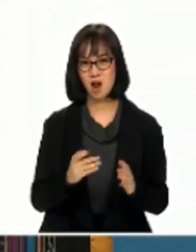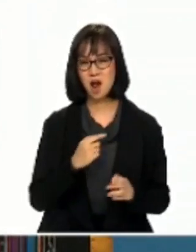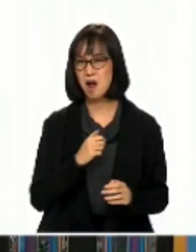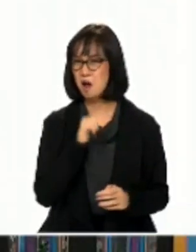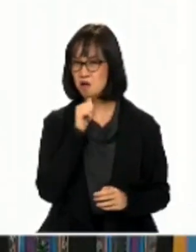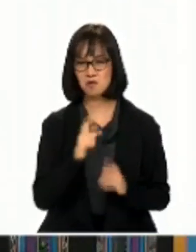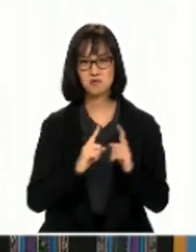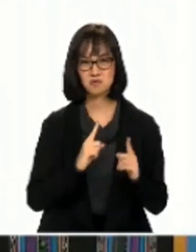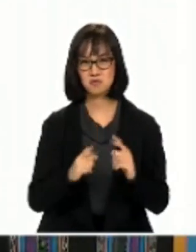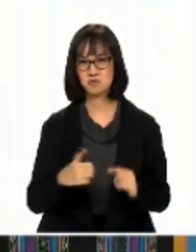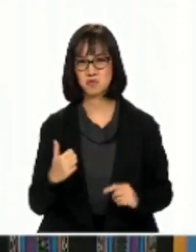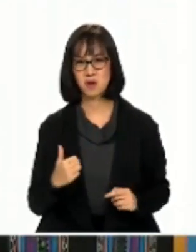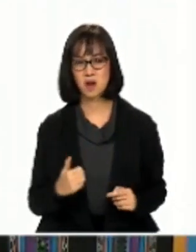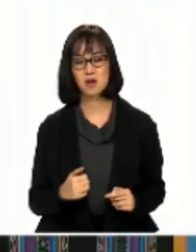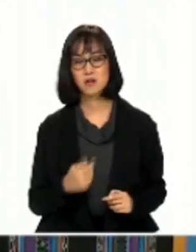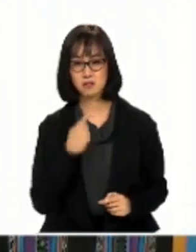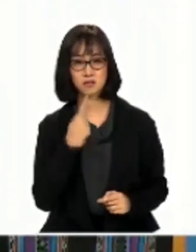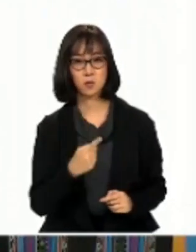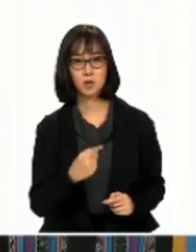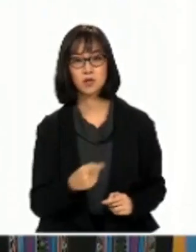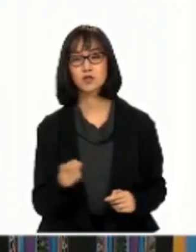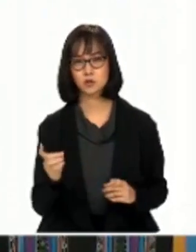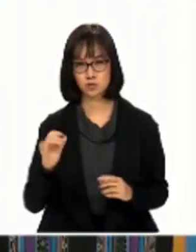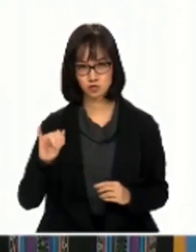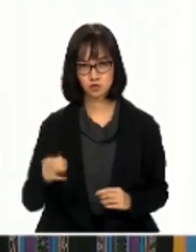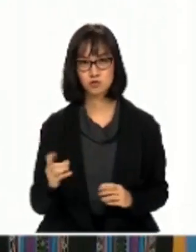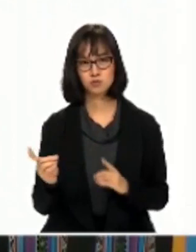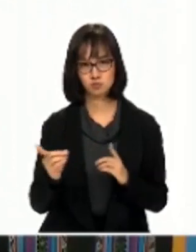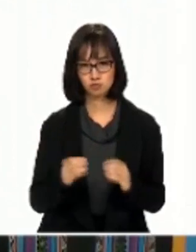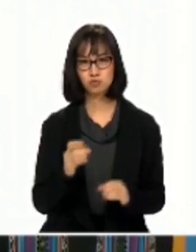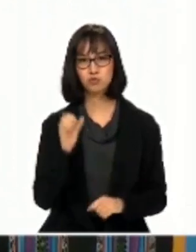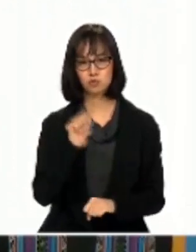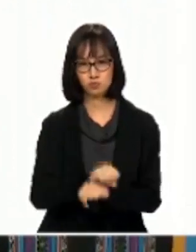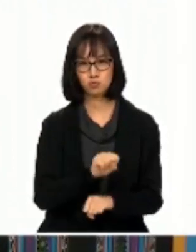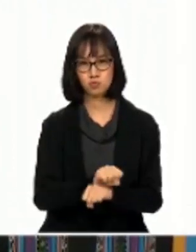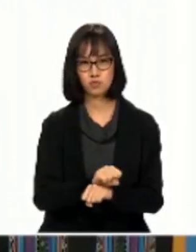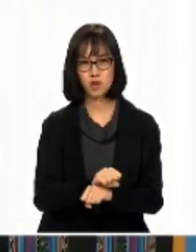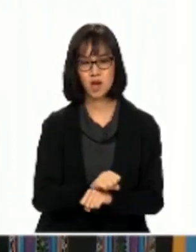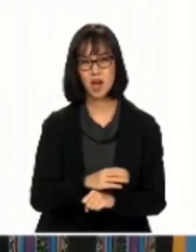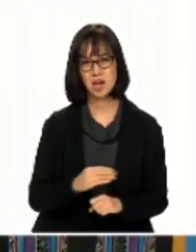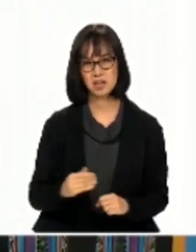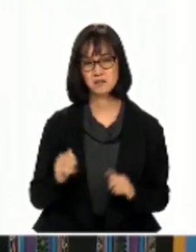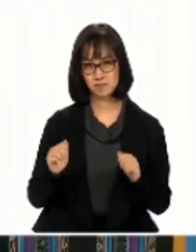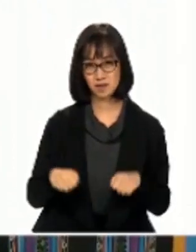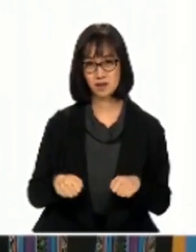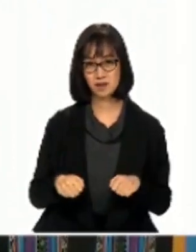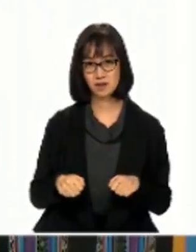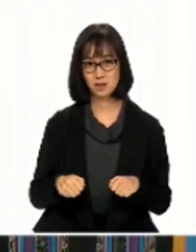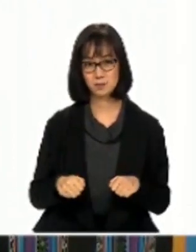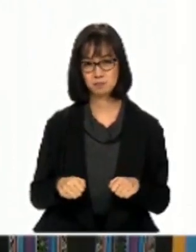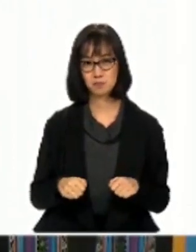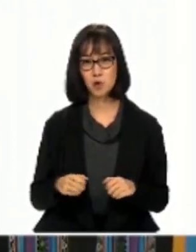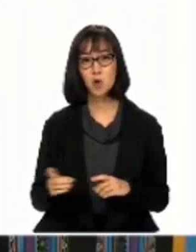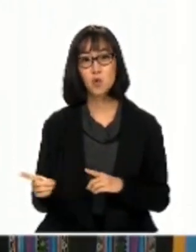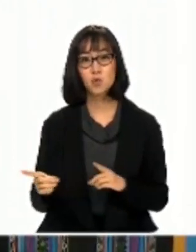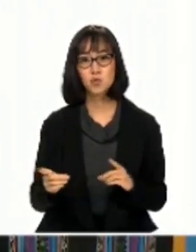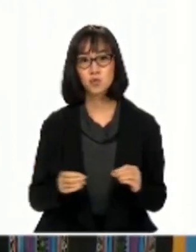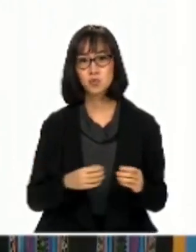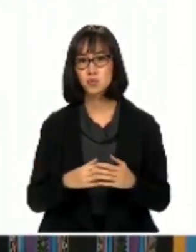do your work. And kung maaari, according to what the specifications